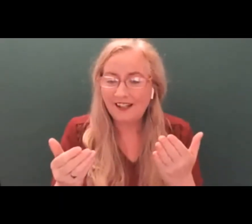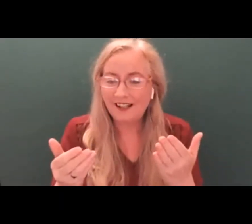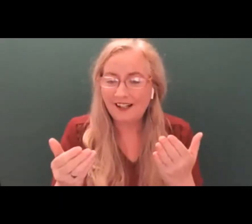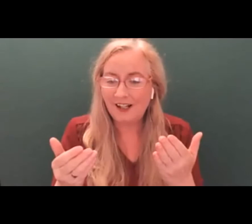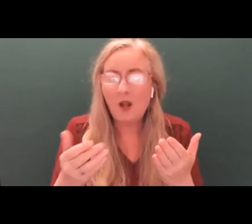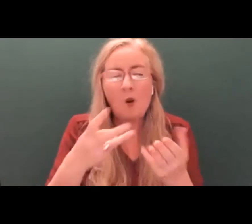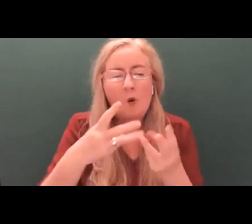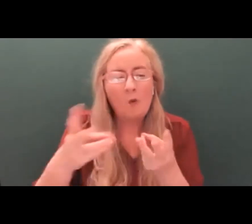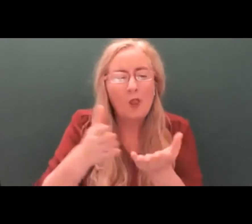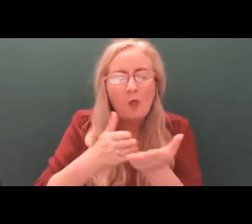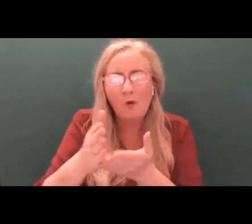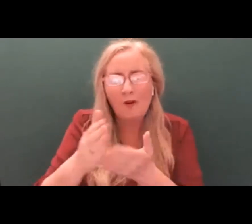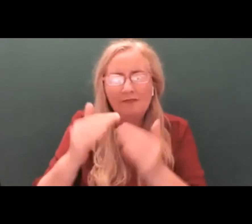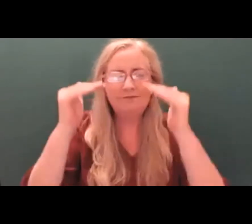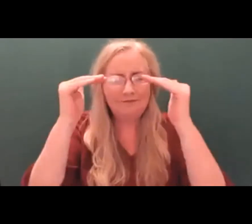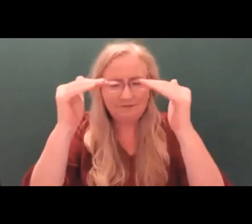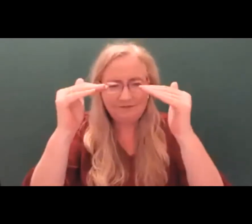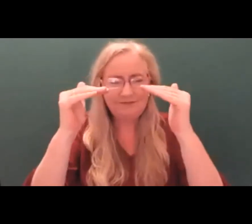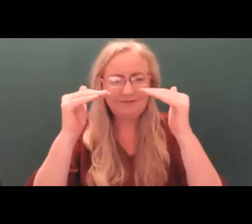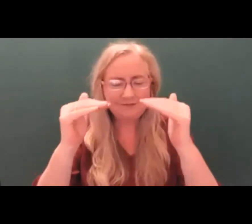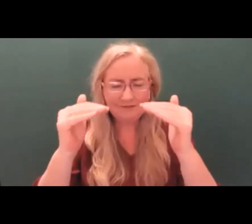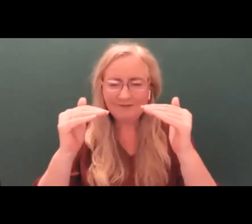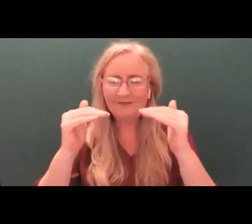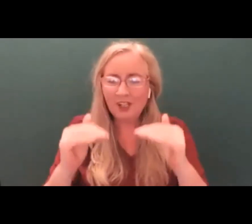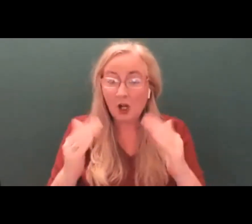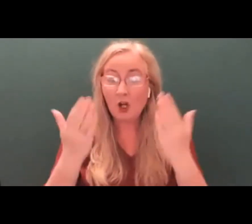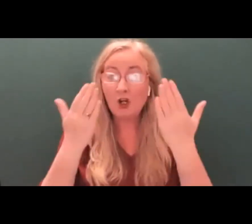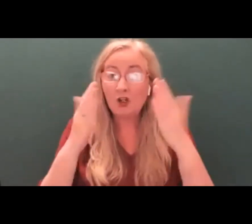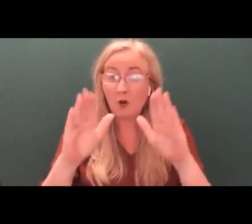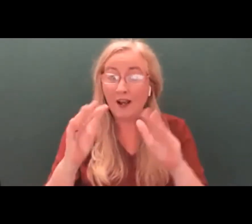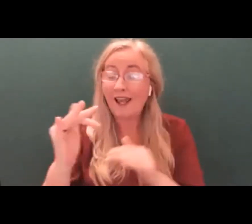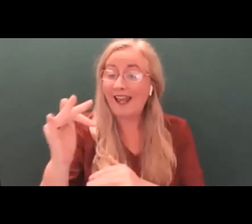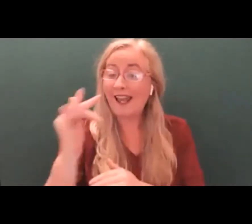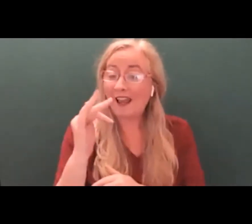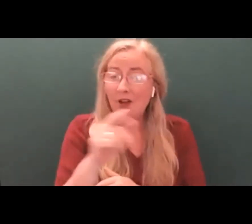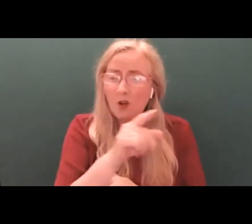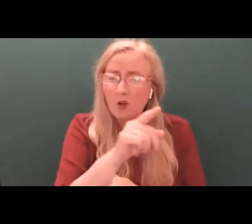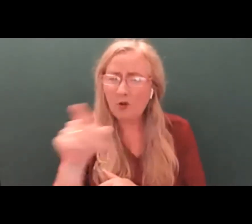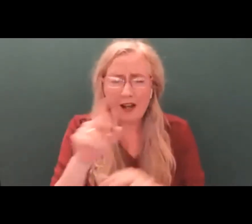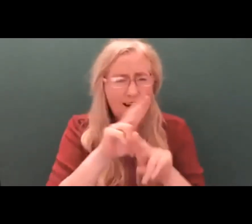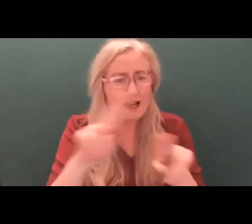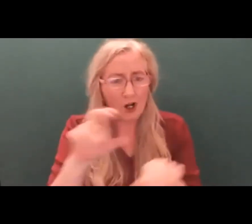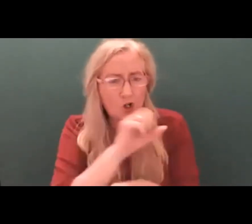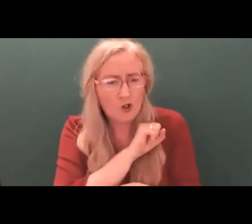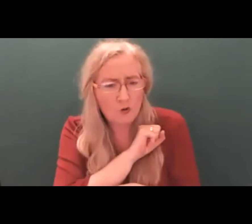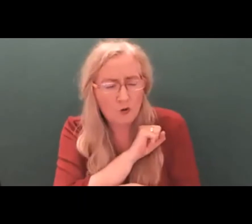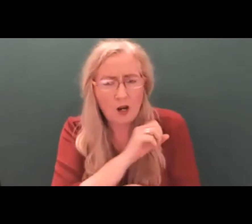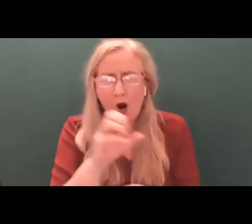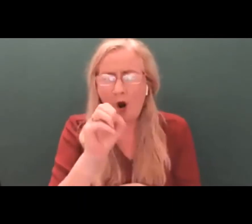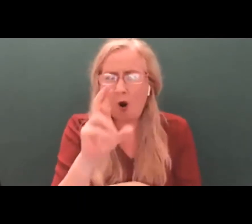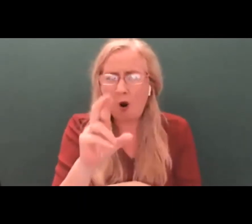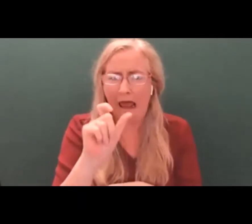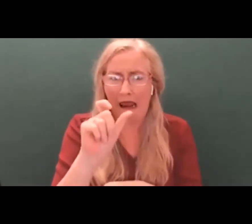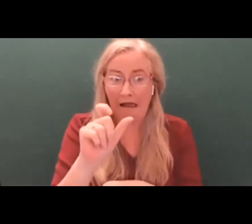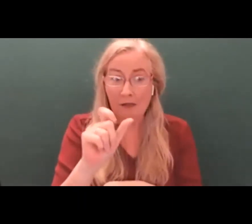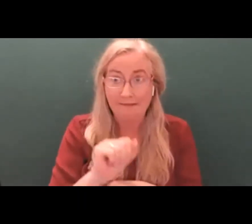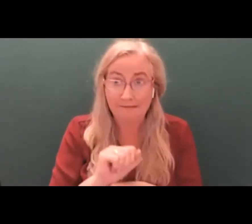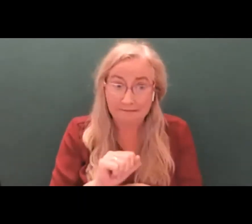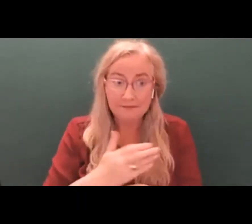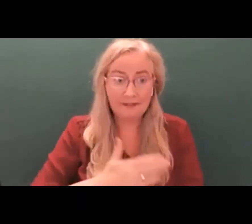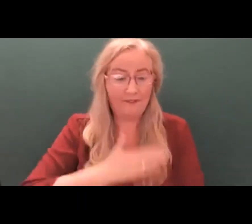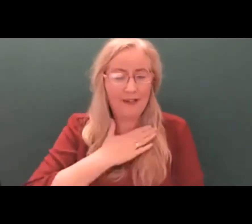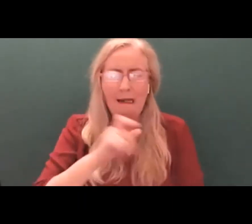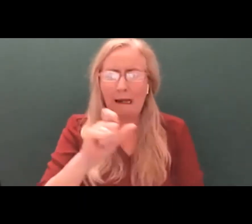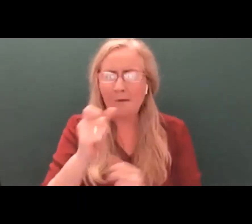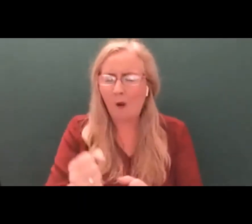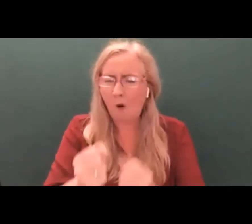through the slides this afternoon, that if there's anything that you're not sure of, or if things seem just a little bit overwhelming, maybe, that